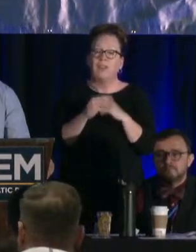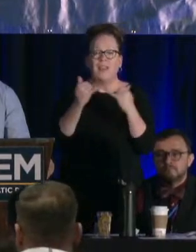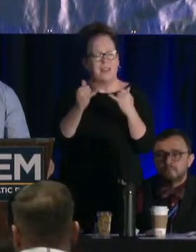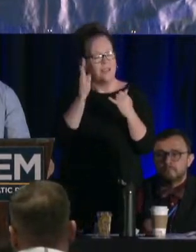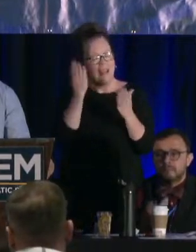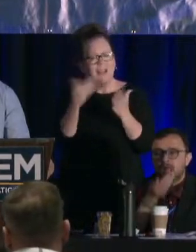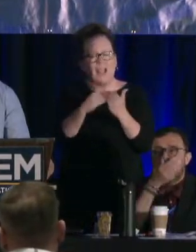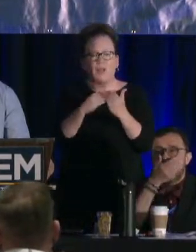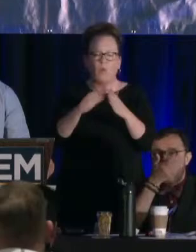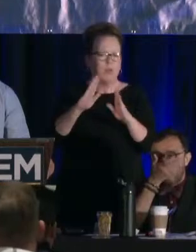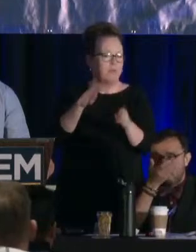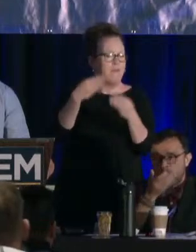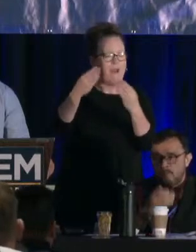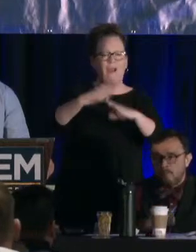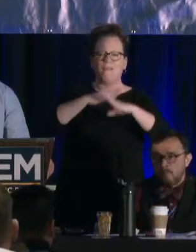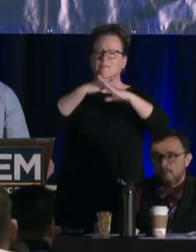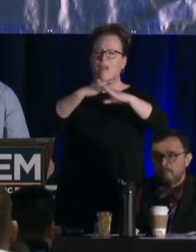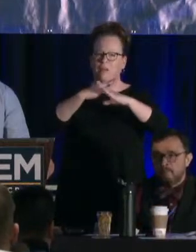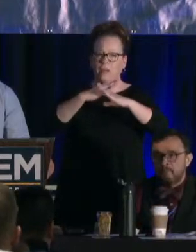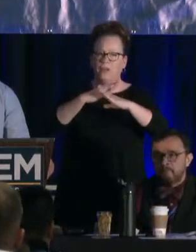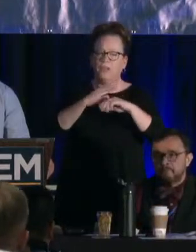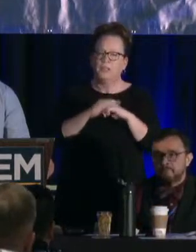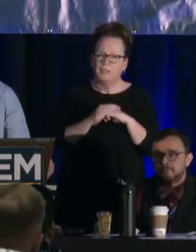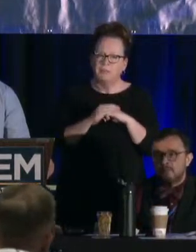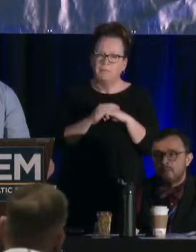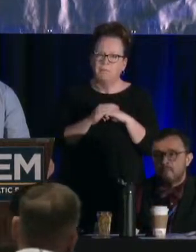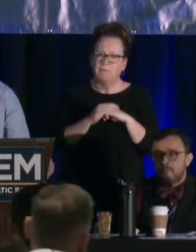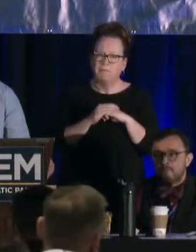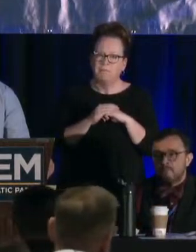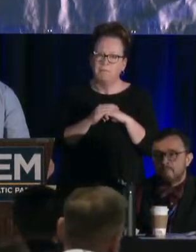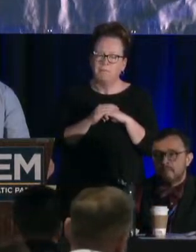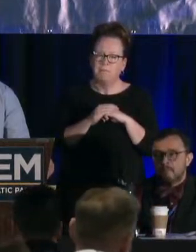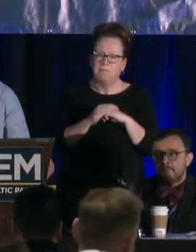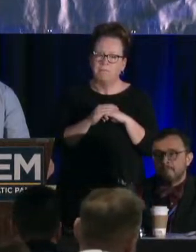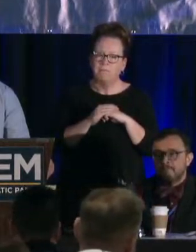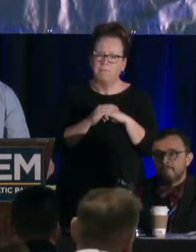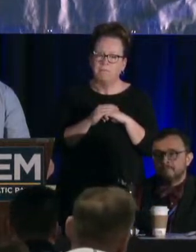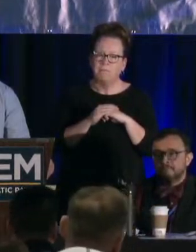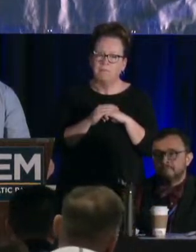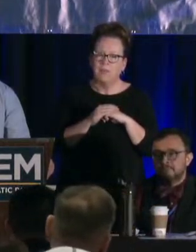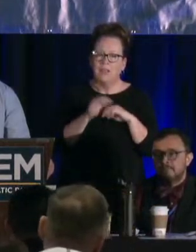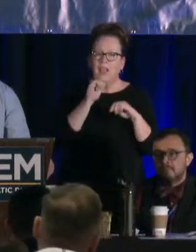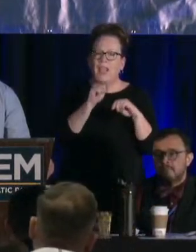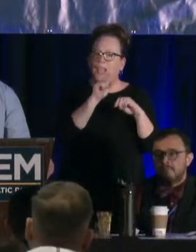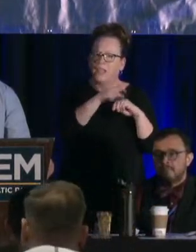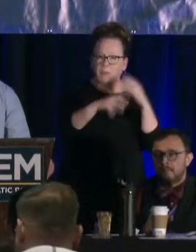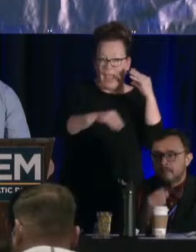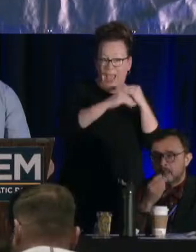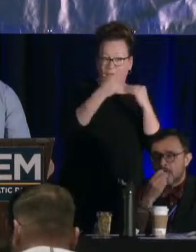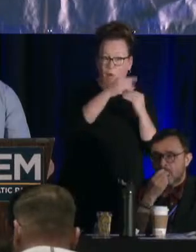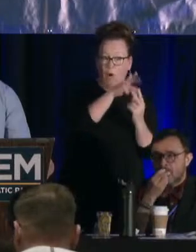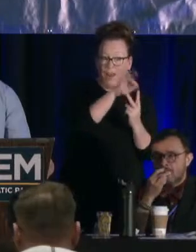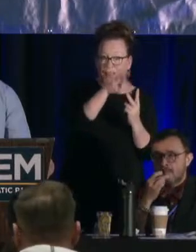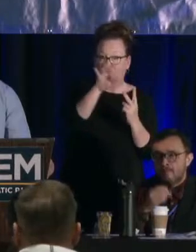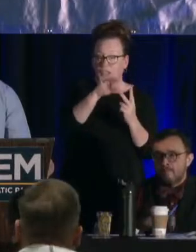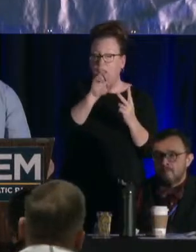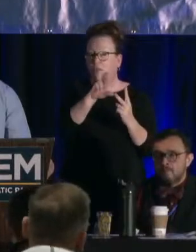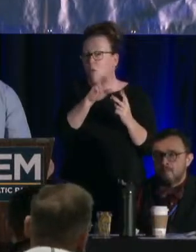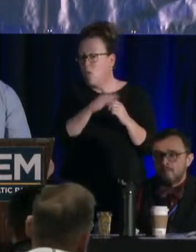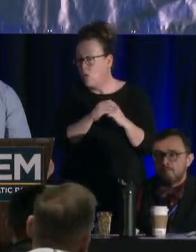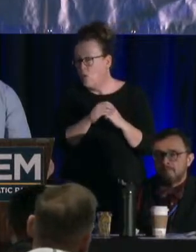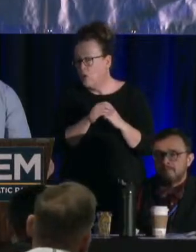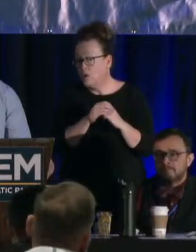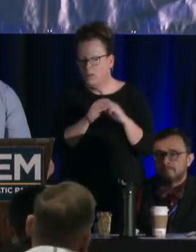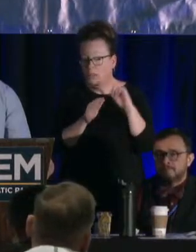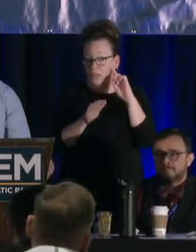an unfunded mandate. And it does not state the core course area. We don't know if it's going to be a math class, an elective, an economics class, and we don't know